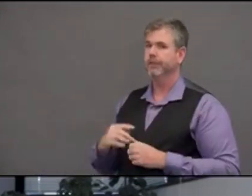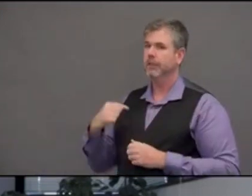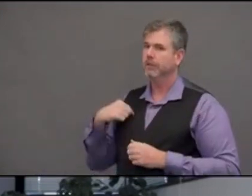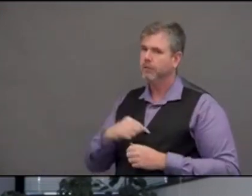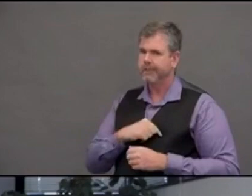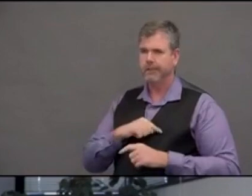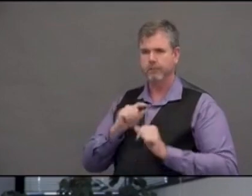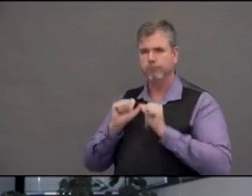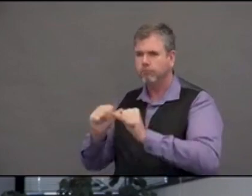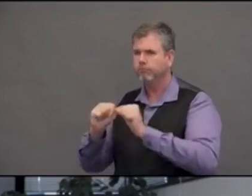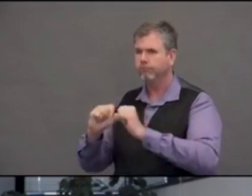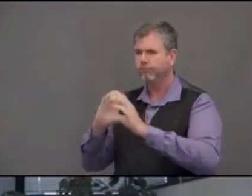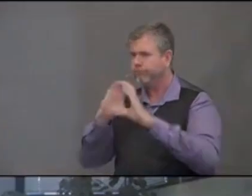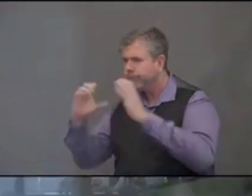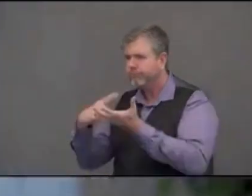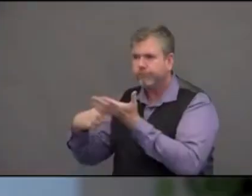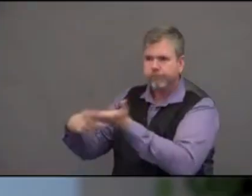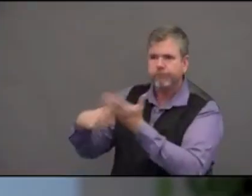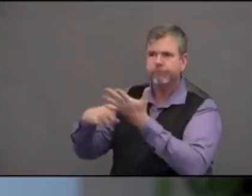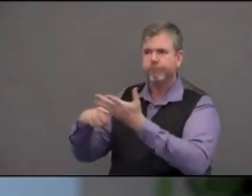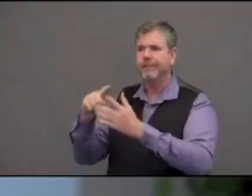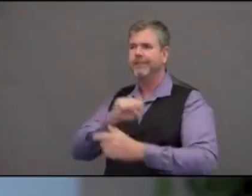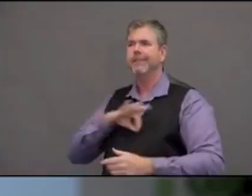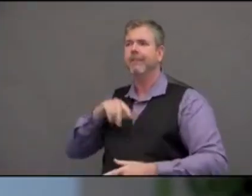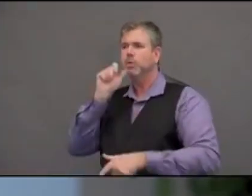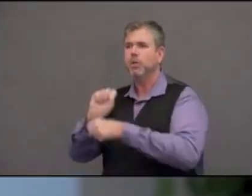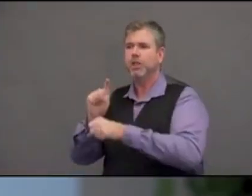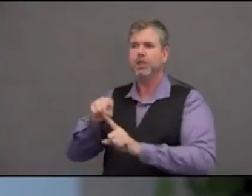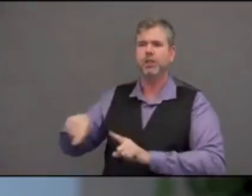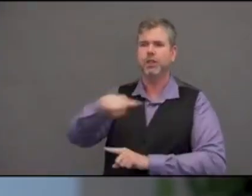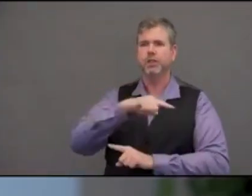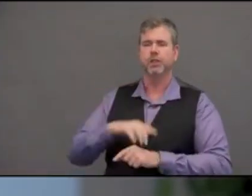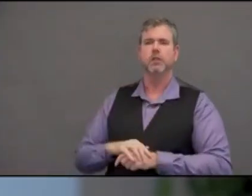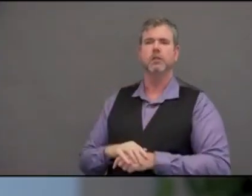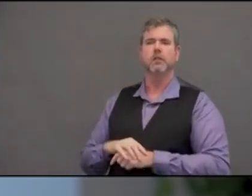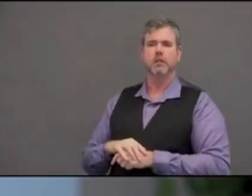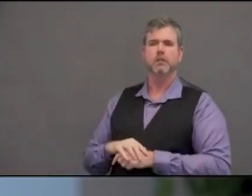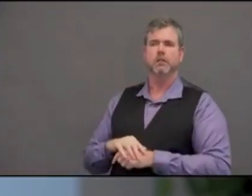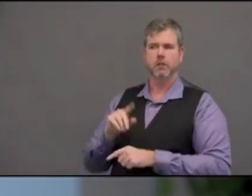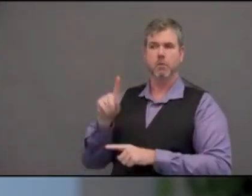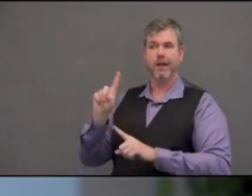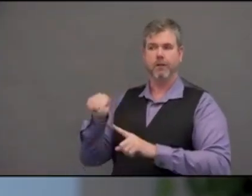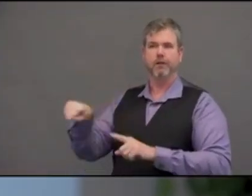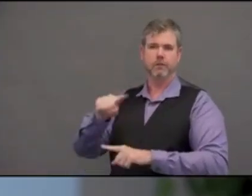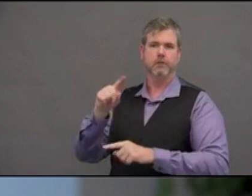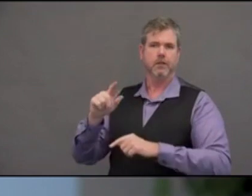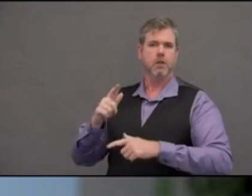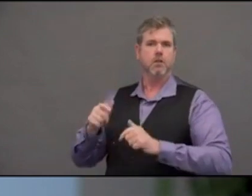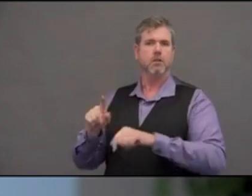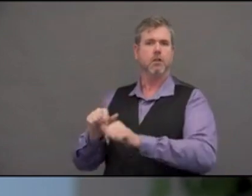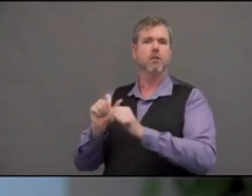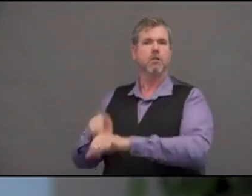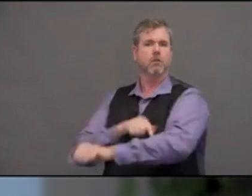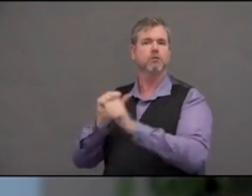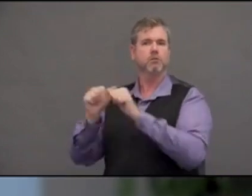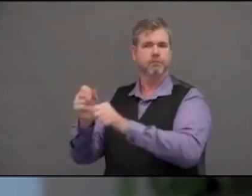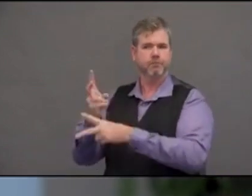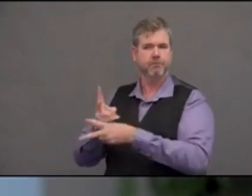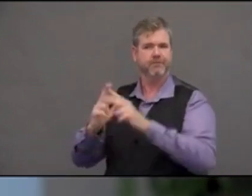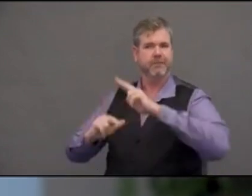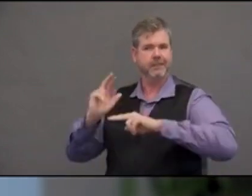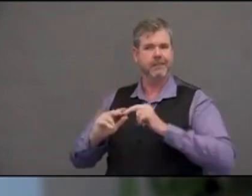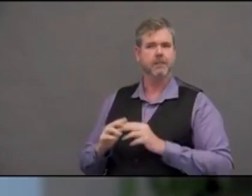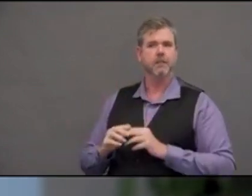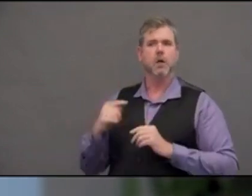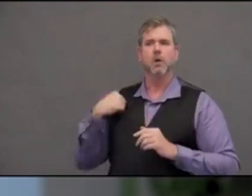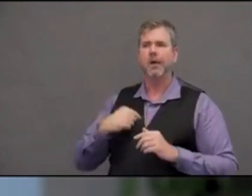the staff that works at those facilities. We create listings of the residents and where